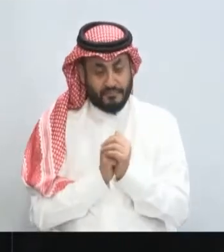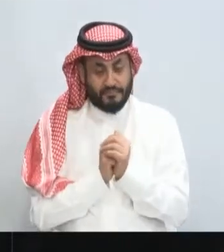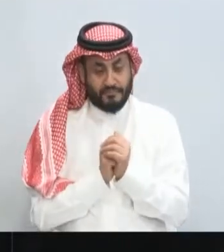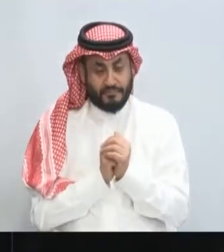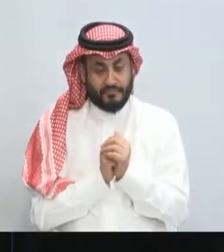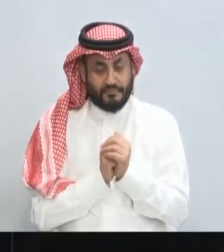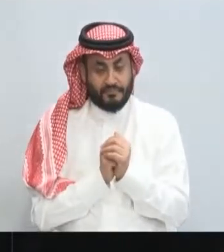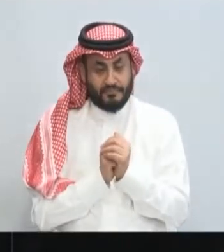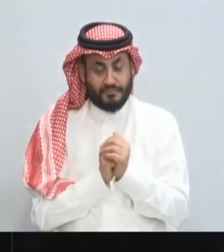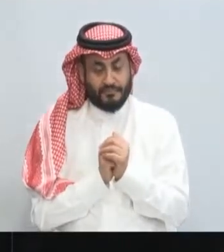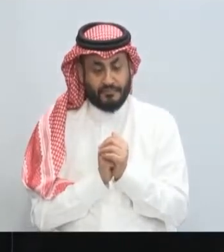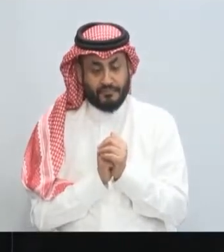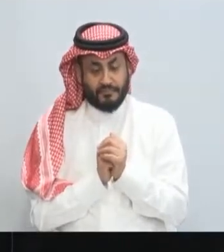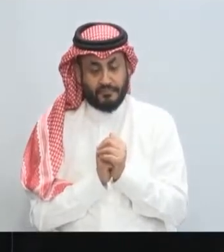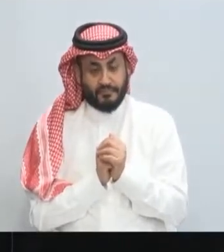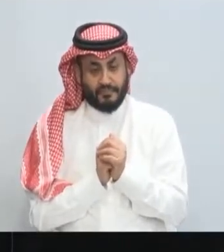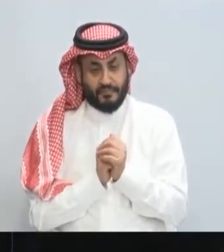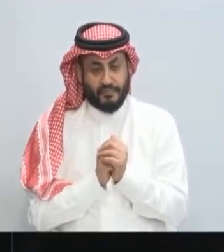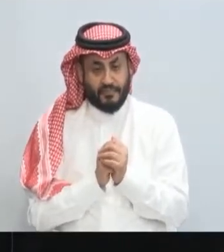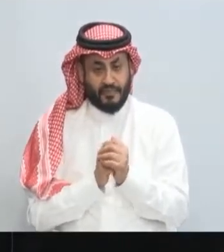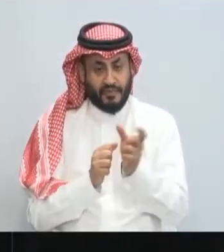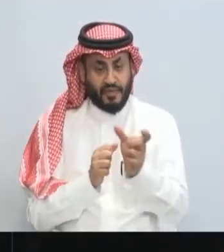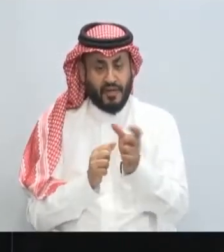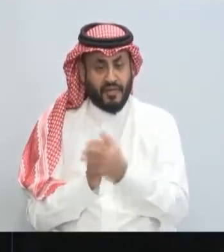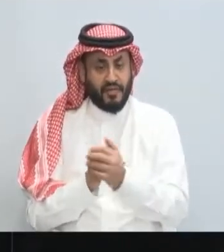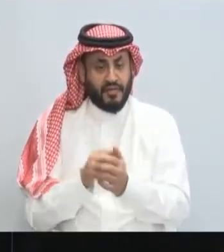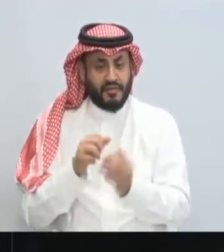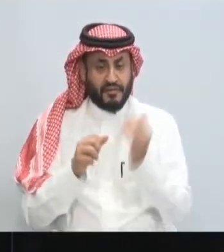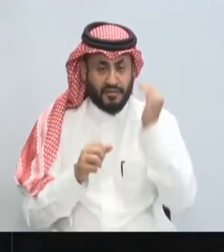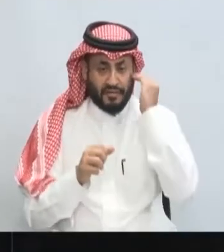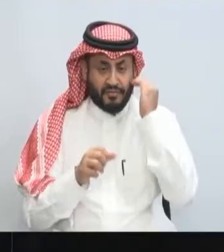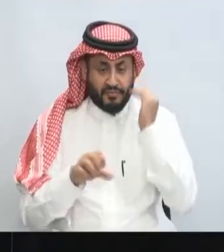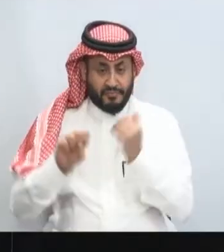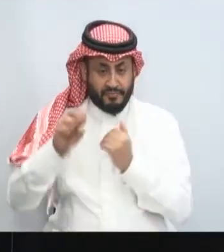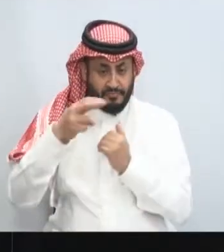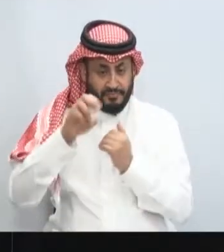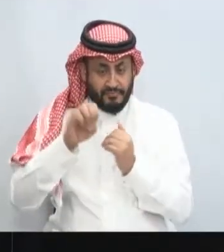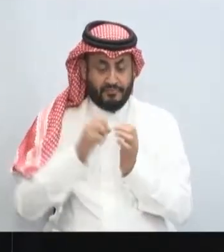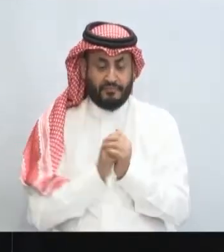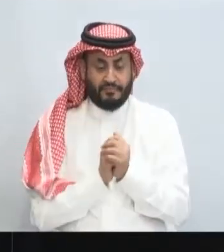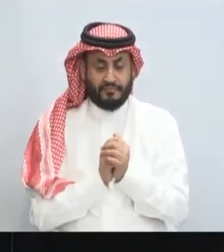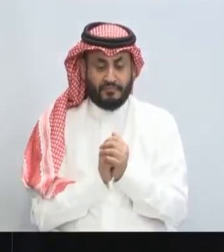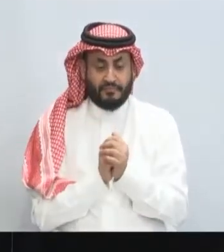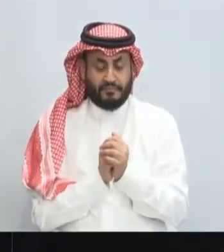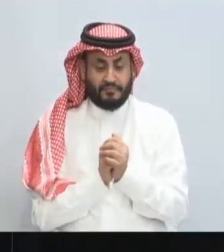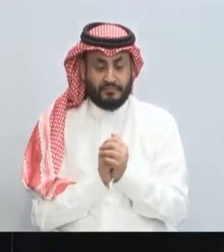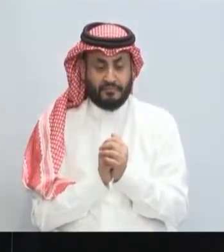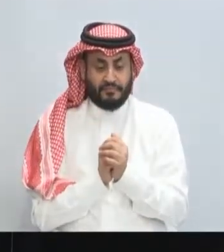she by saying she is playing. She is playing.